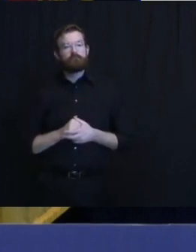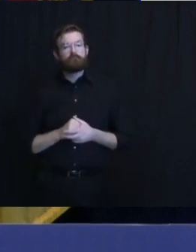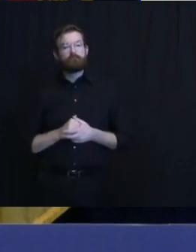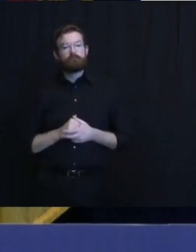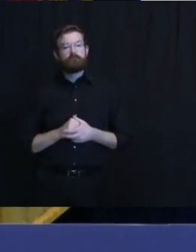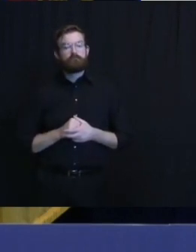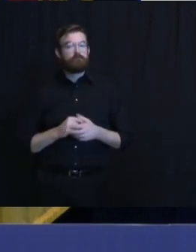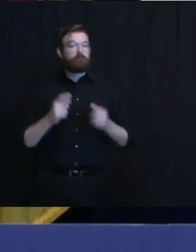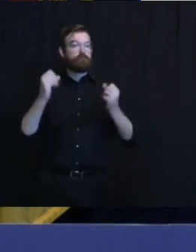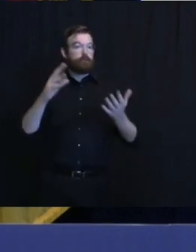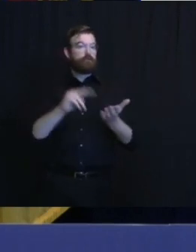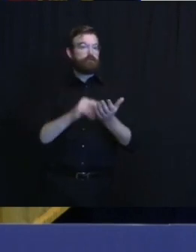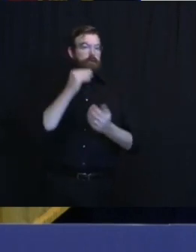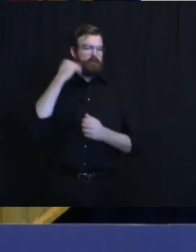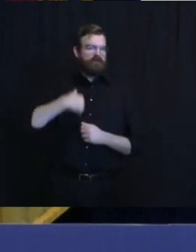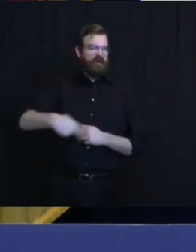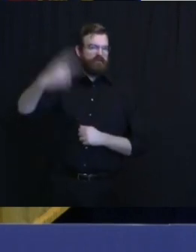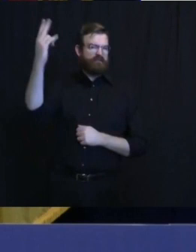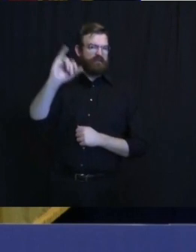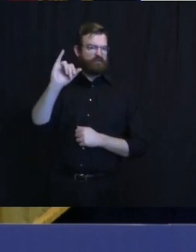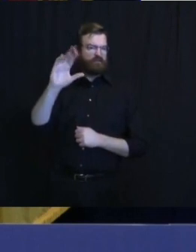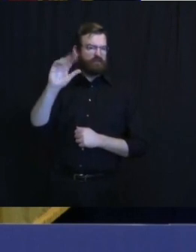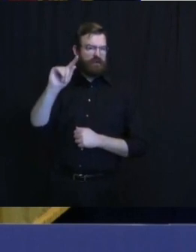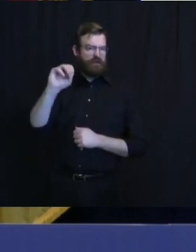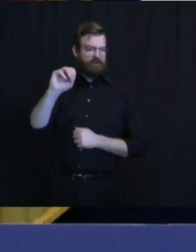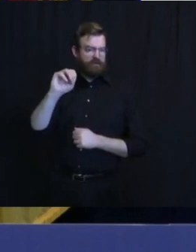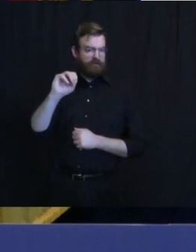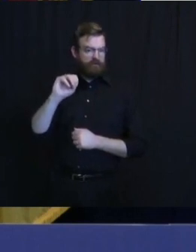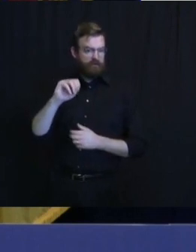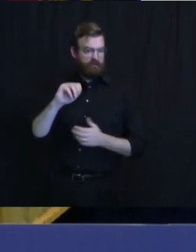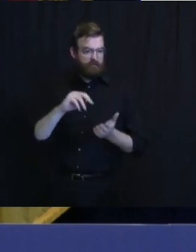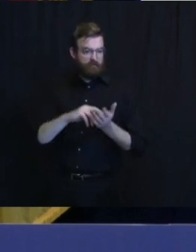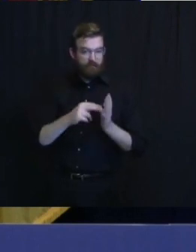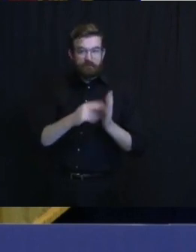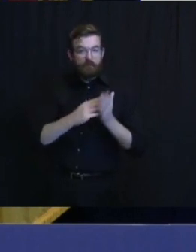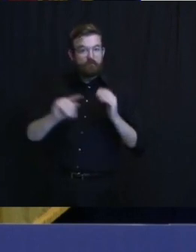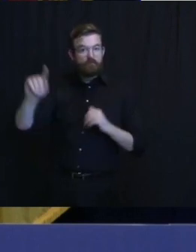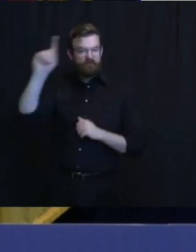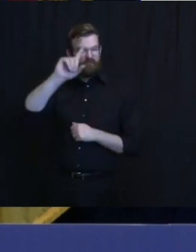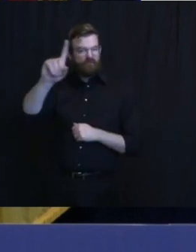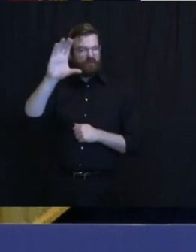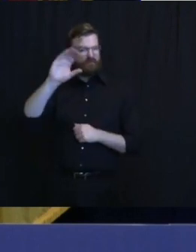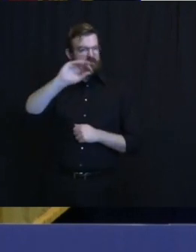those homes and protect residents from an expected second wave? Thanks.